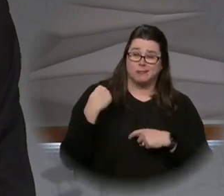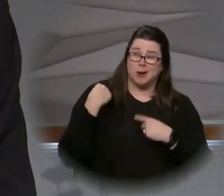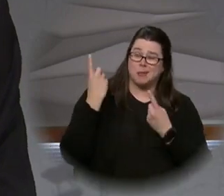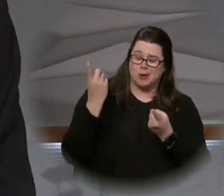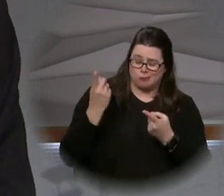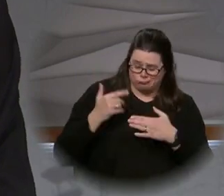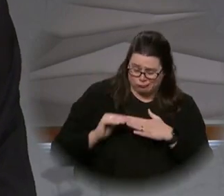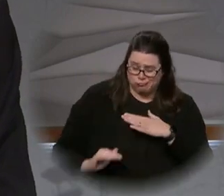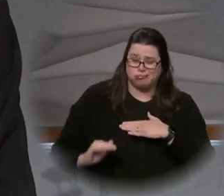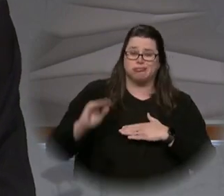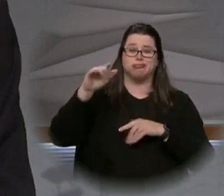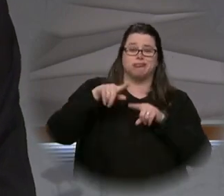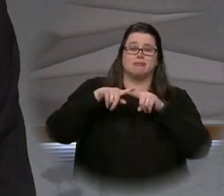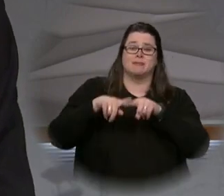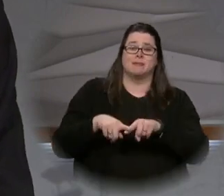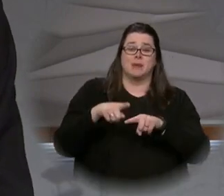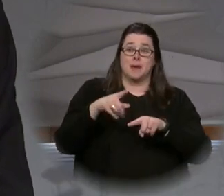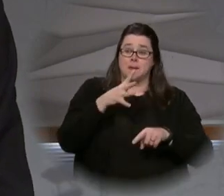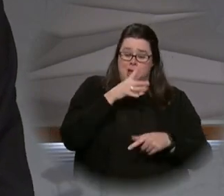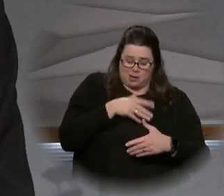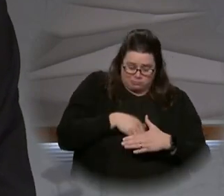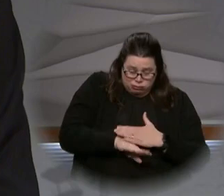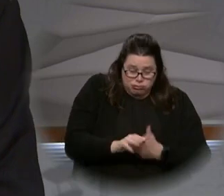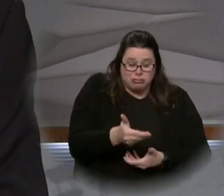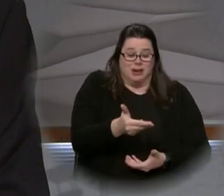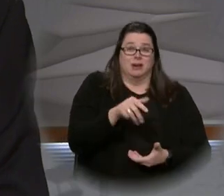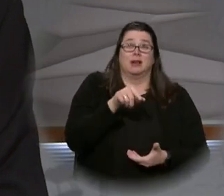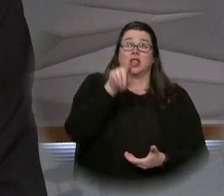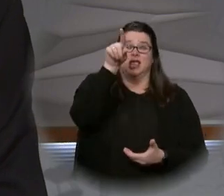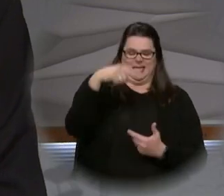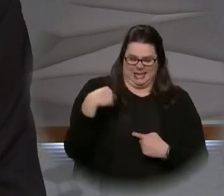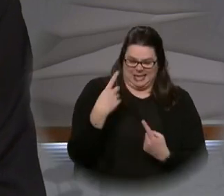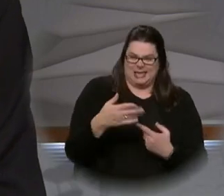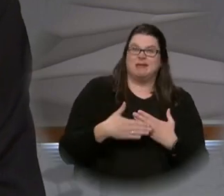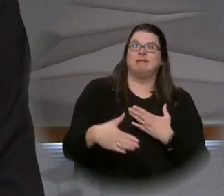birth. From my mother's womb, you are my strength.